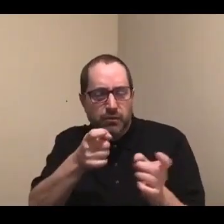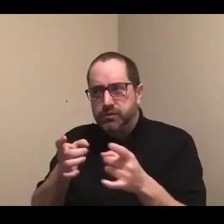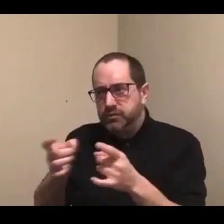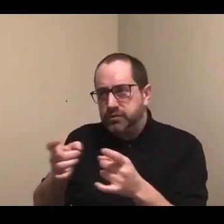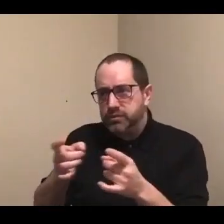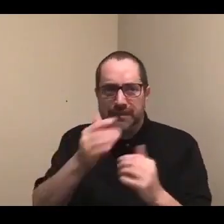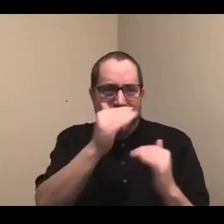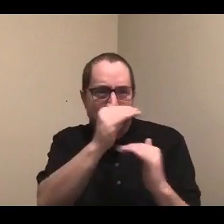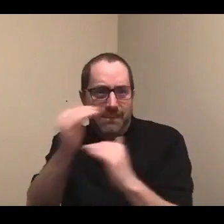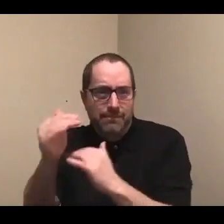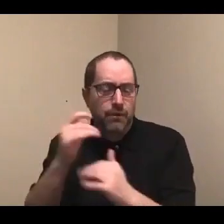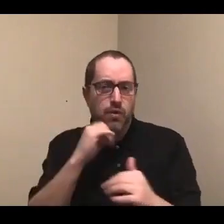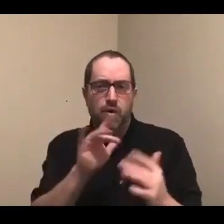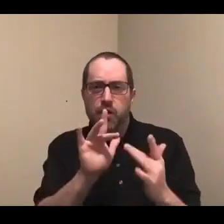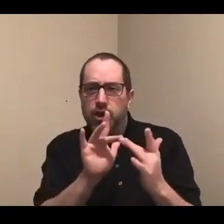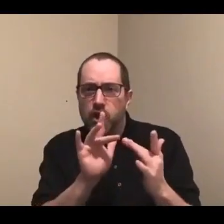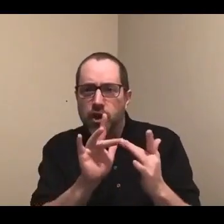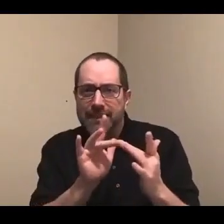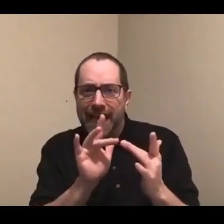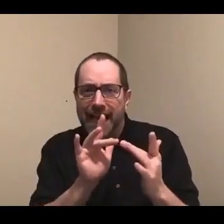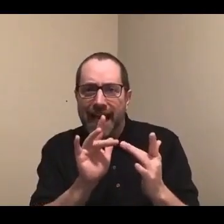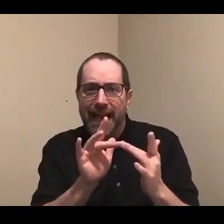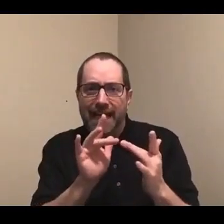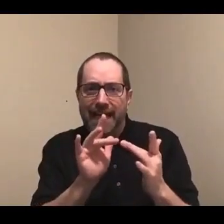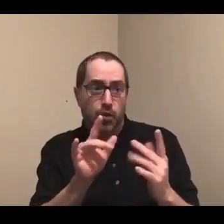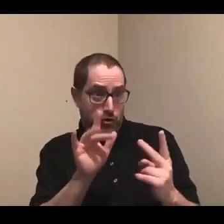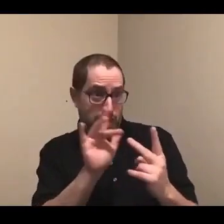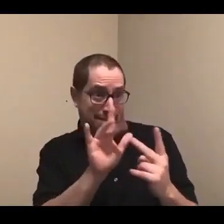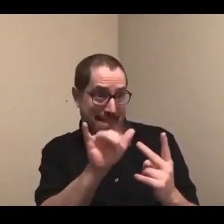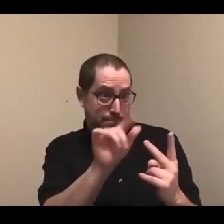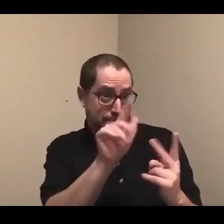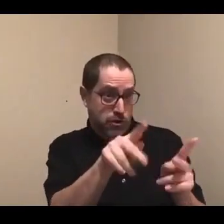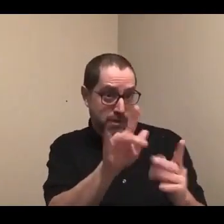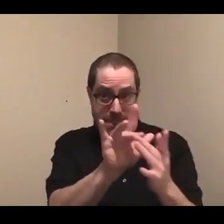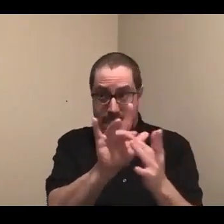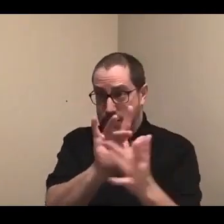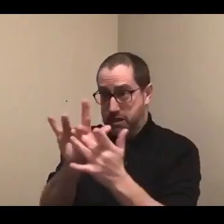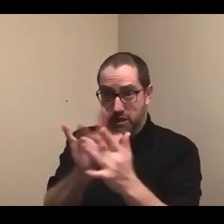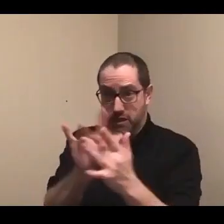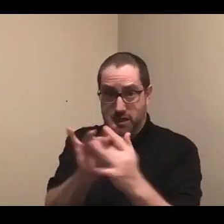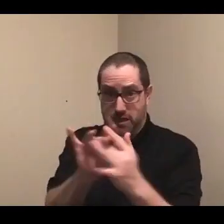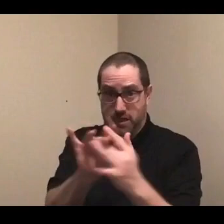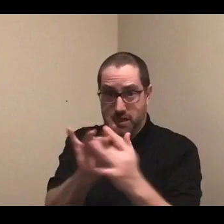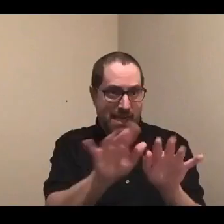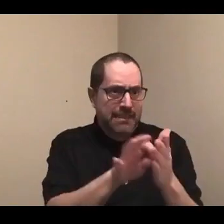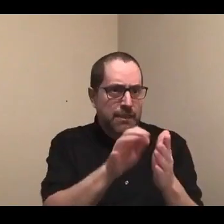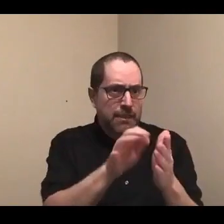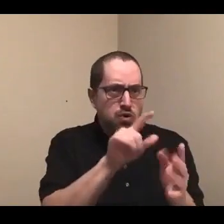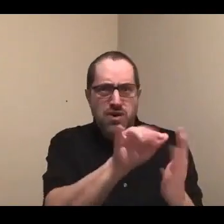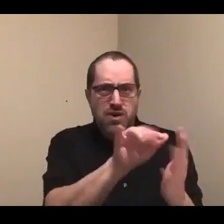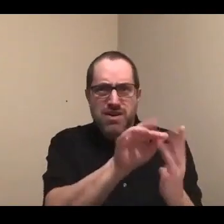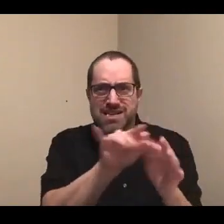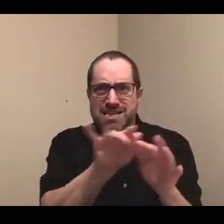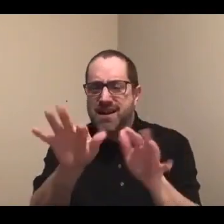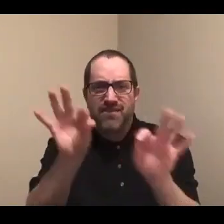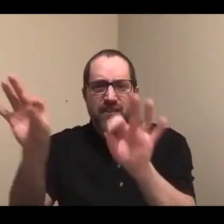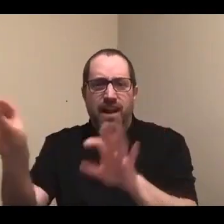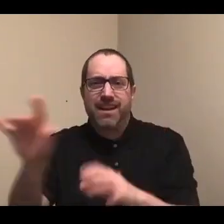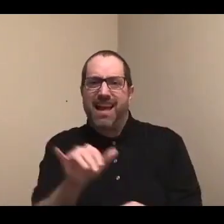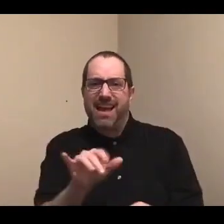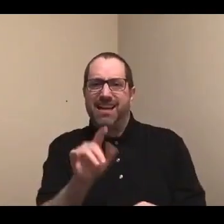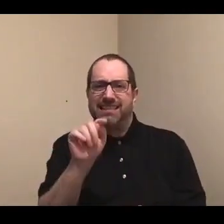tracing, whether that's lab testing, which, as you know, we've got testing available all over this province since July 14th that's been unused, and we still need